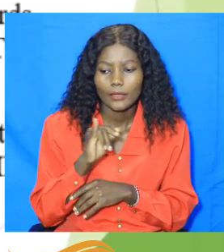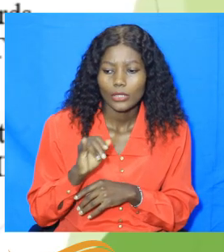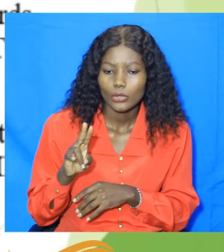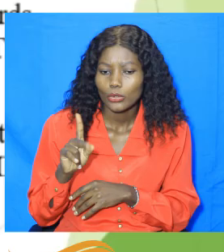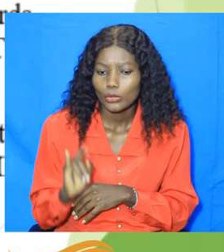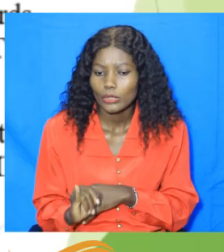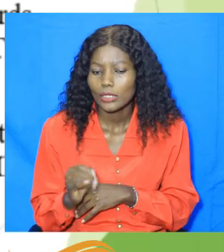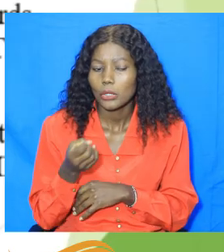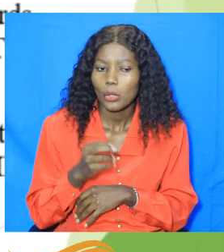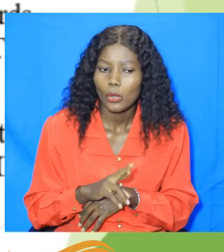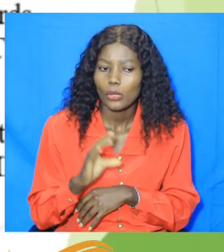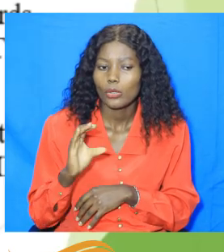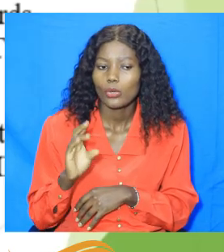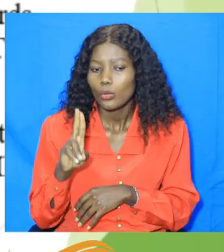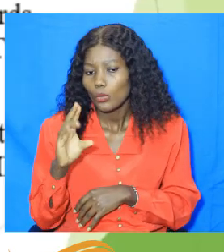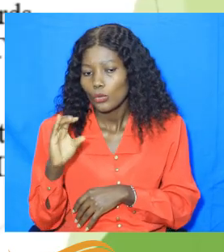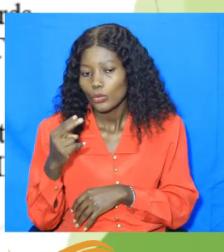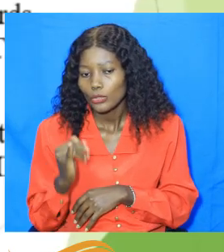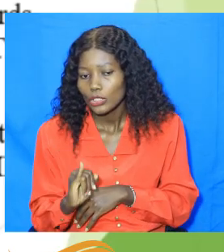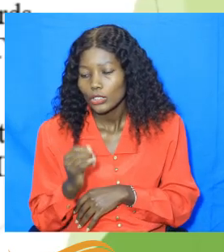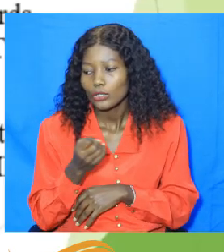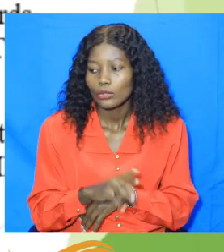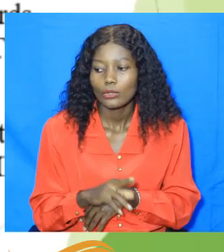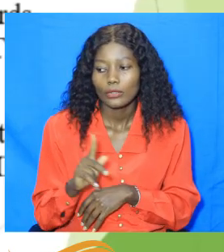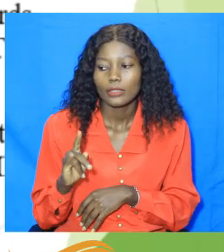it Uchi? Or was it Keri?